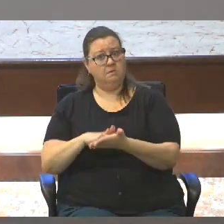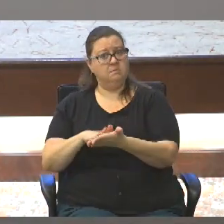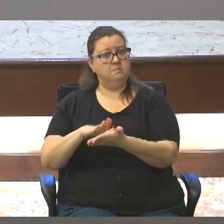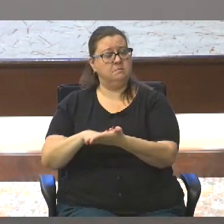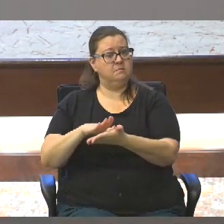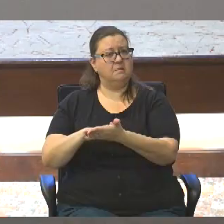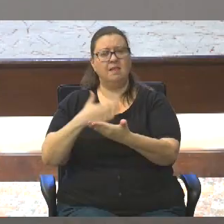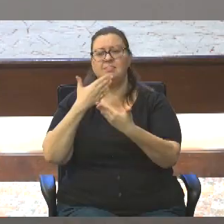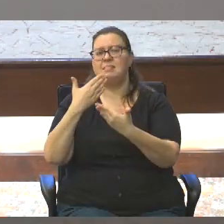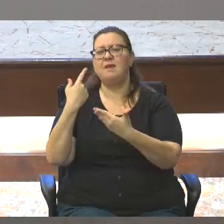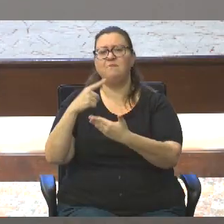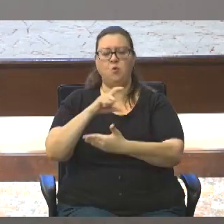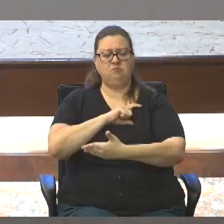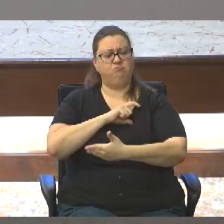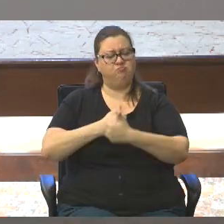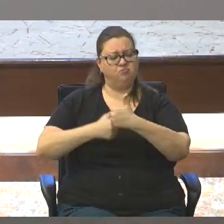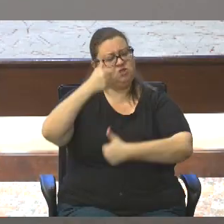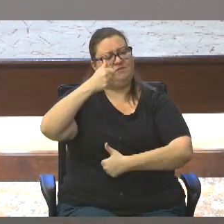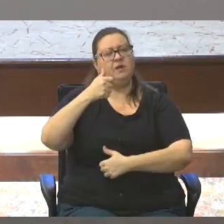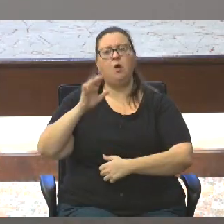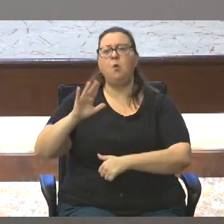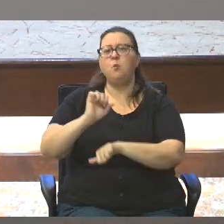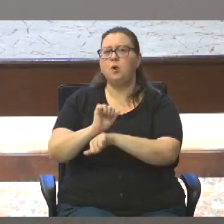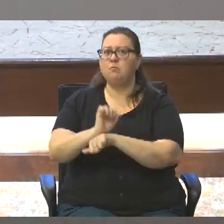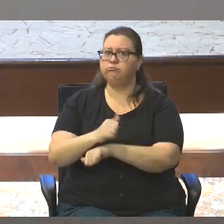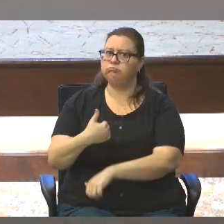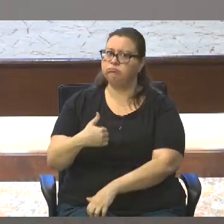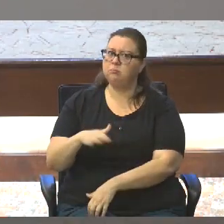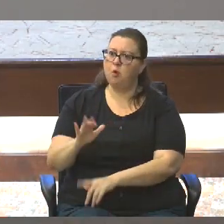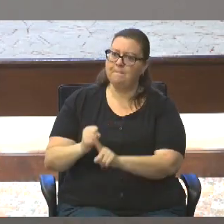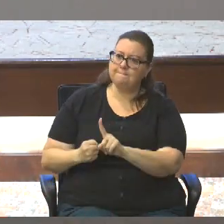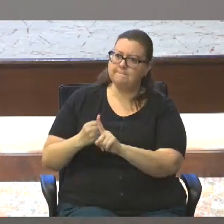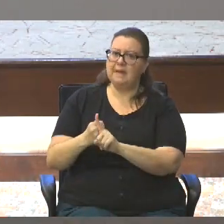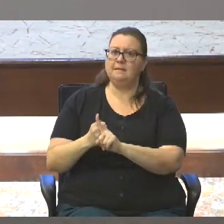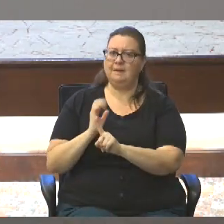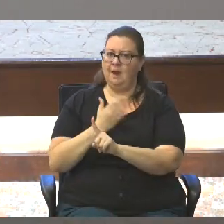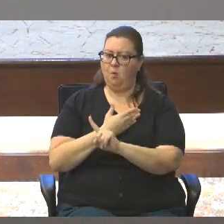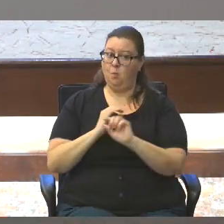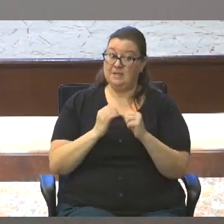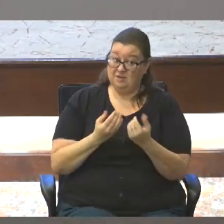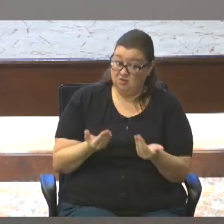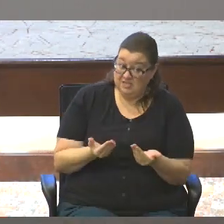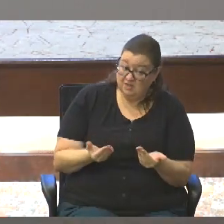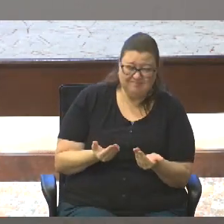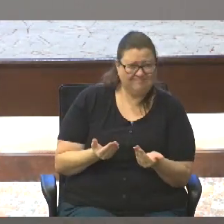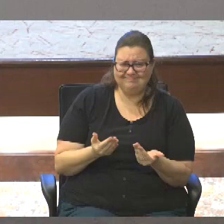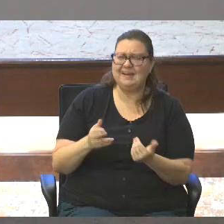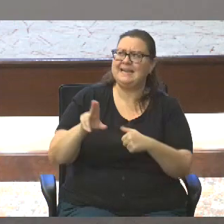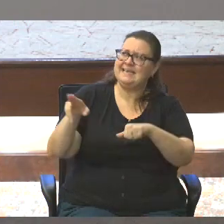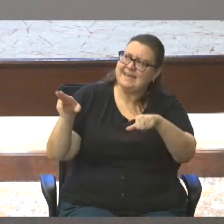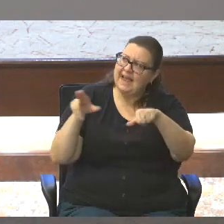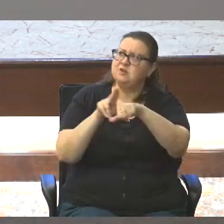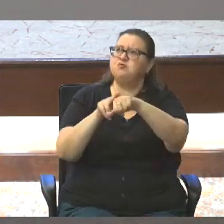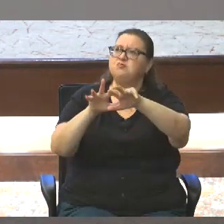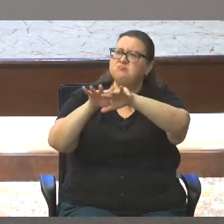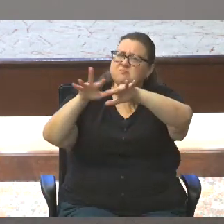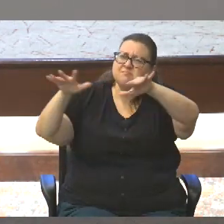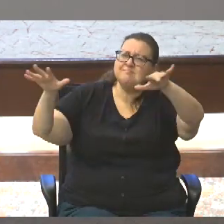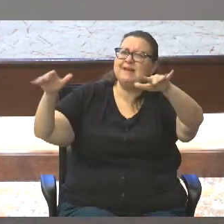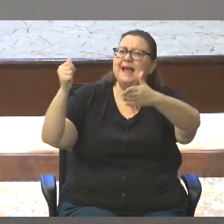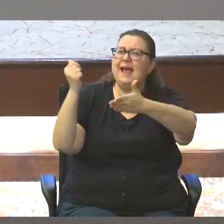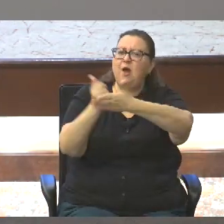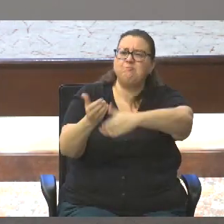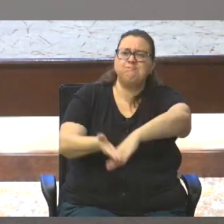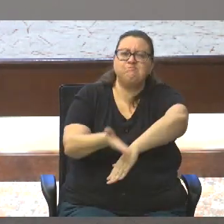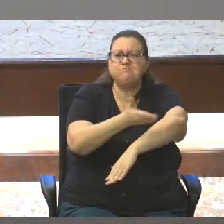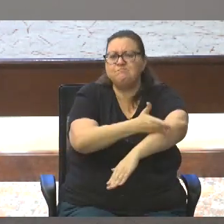to Chief for the work she does, the impact she's having on our organization, but also nationally around the recruitment of women into law